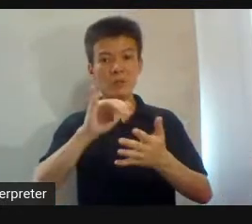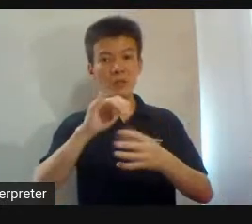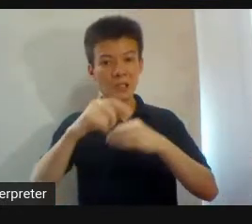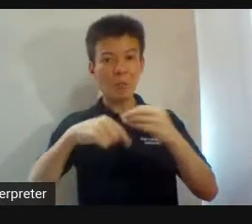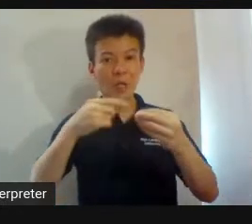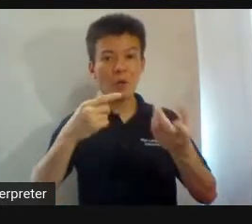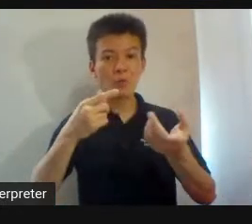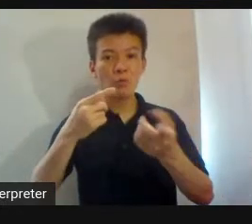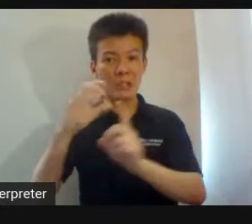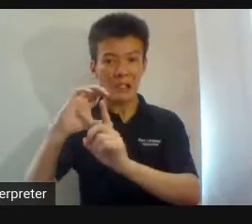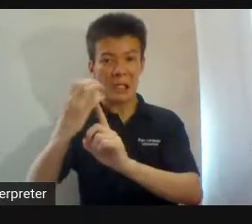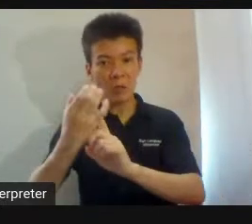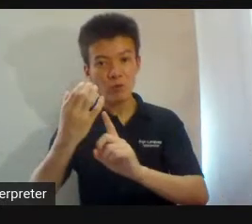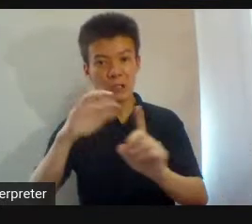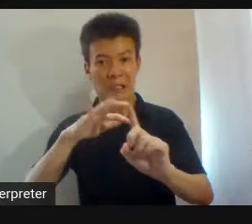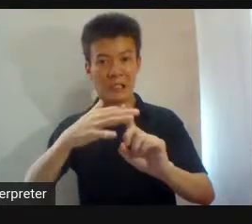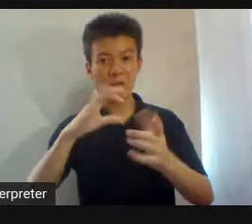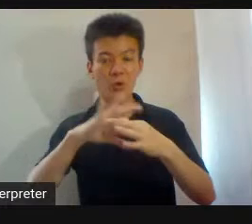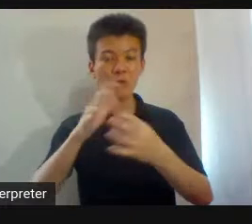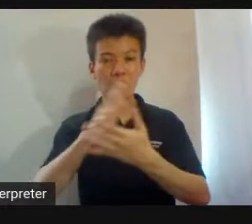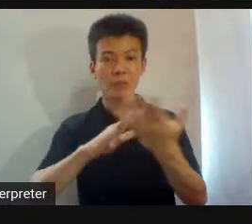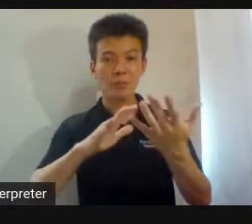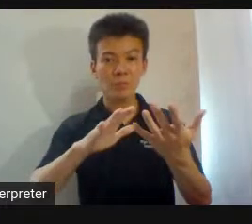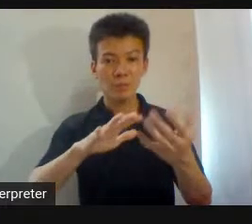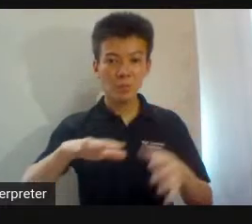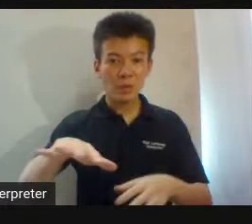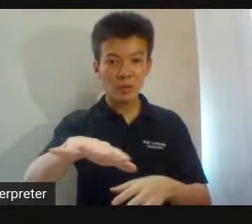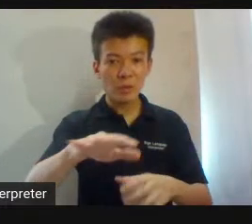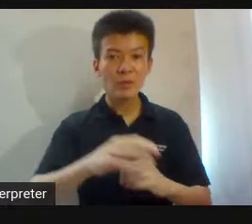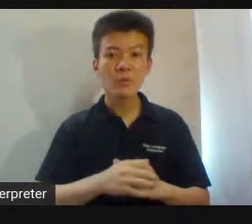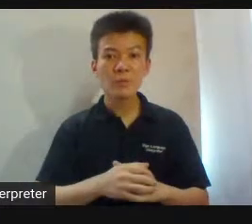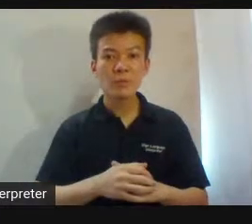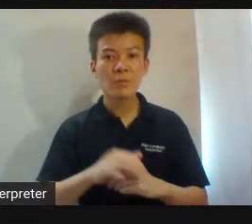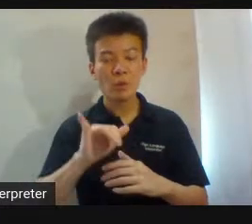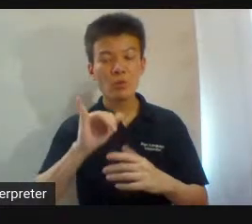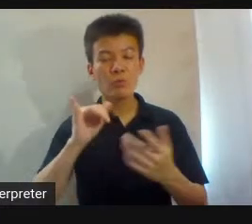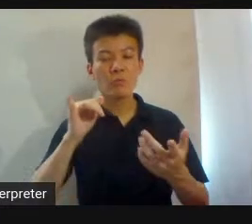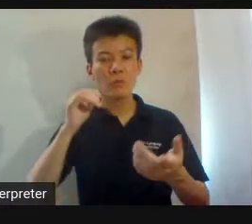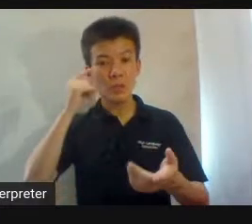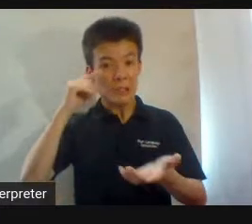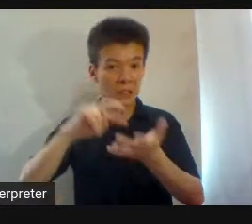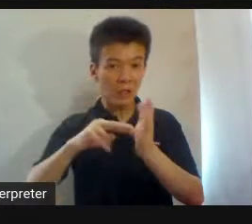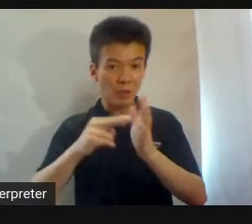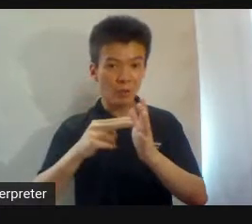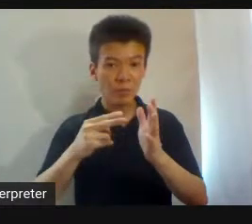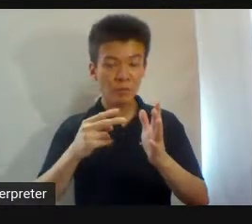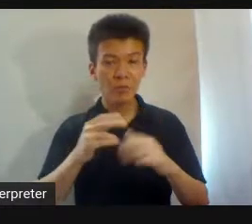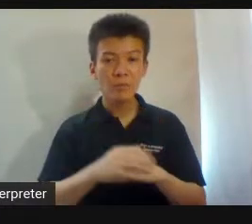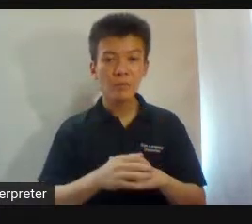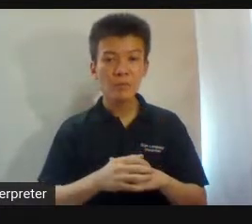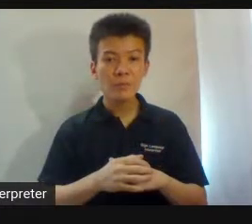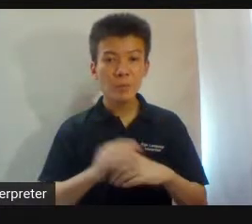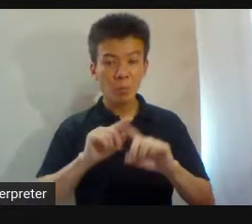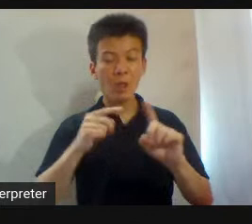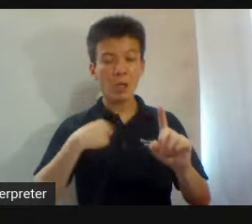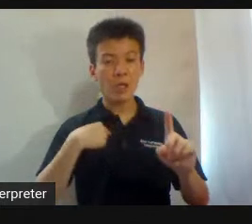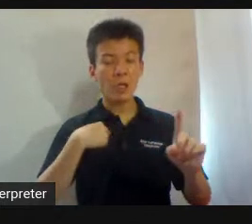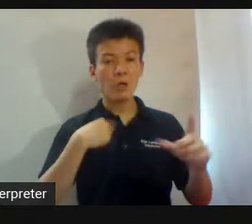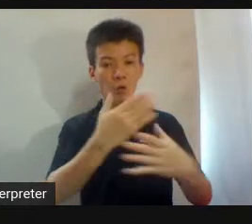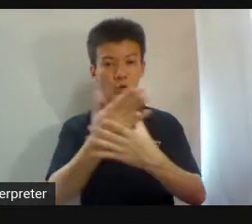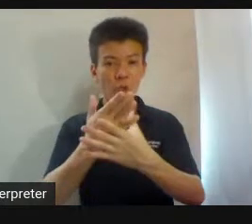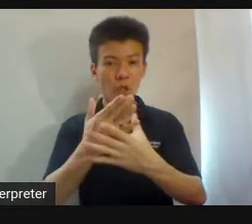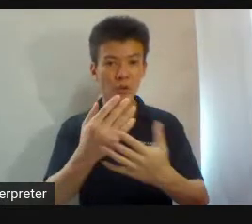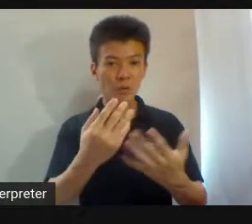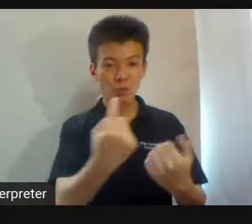the cultural context of a certain space. And also intentionality is so important. But I would share with